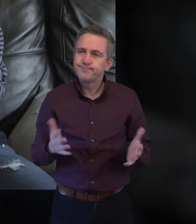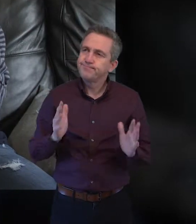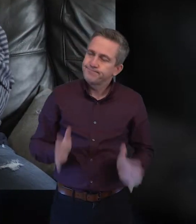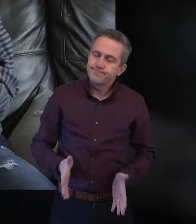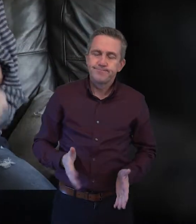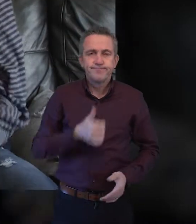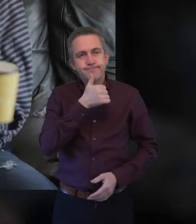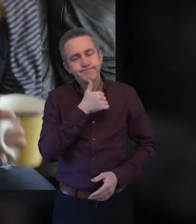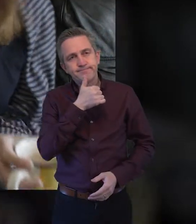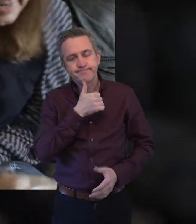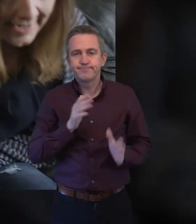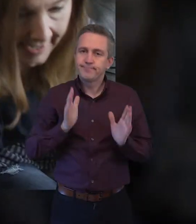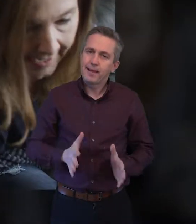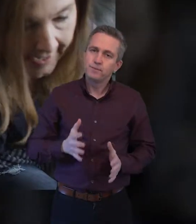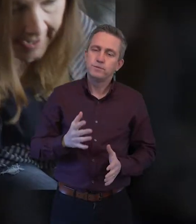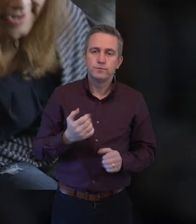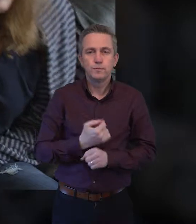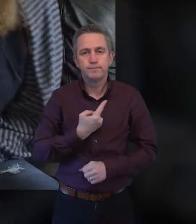Never mind.